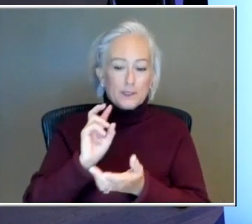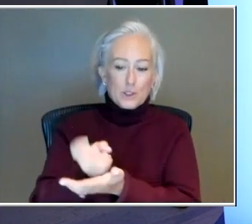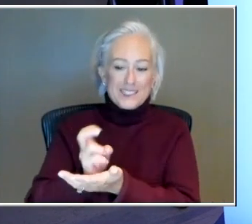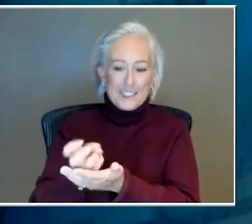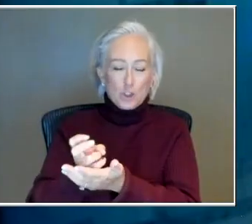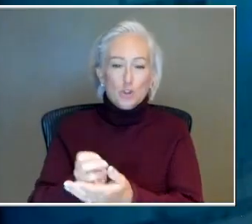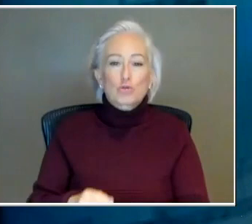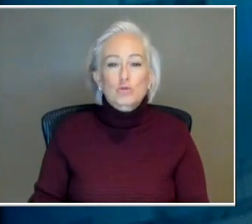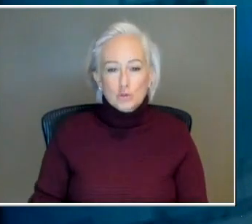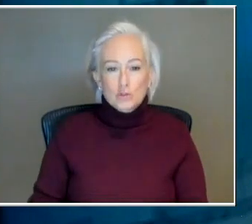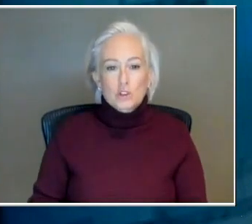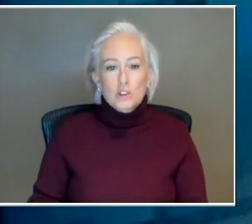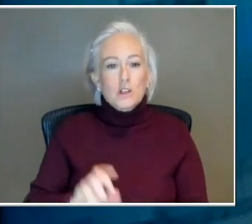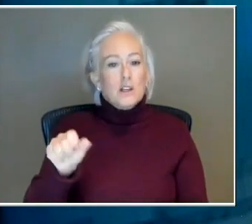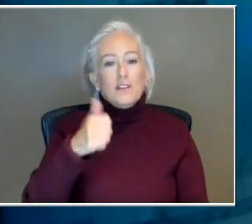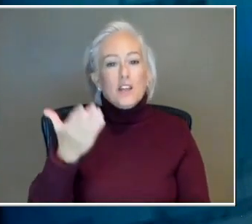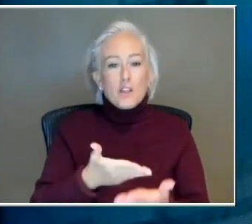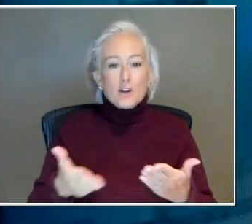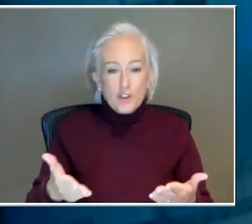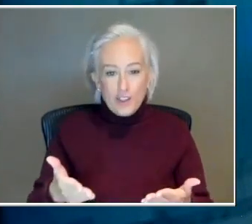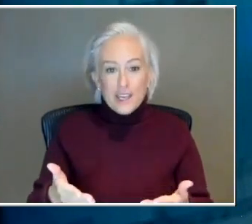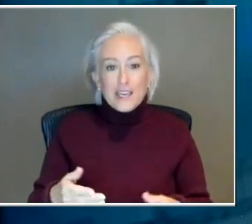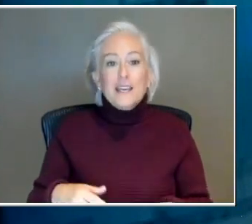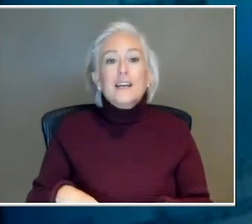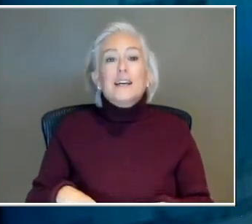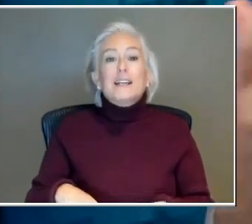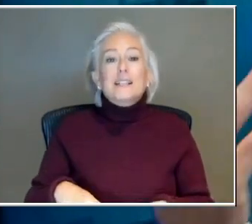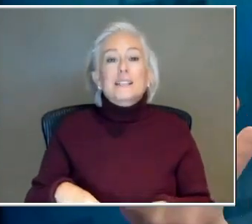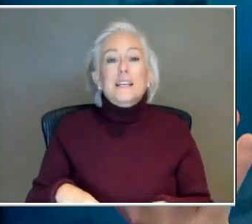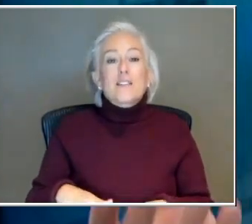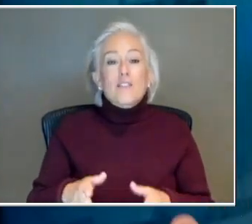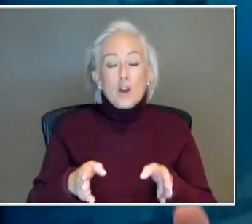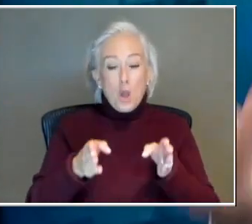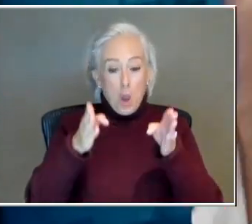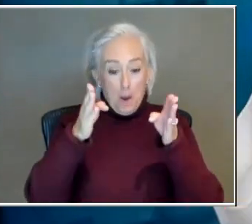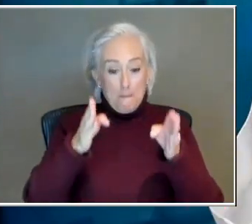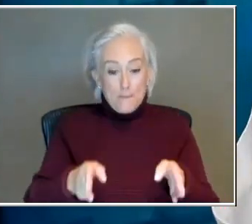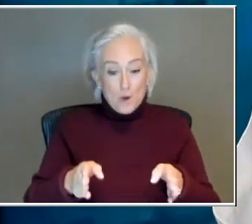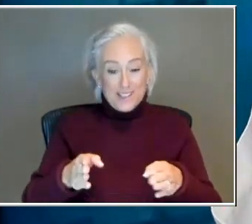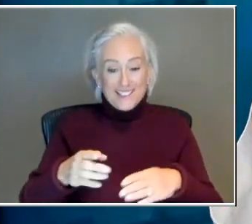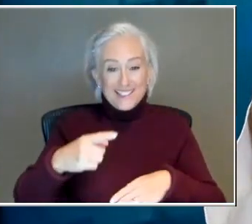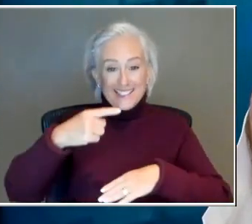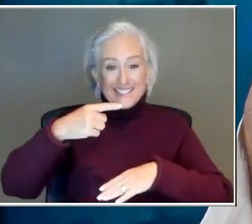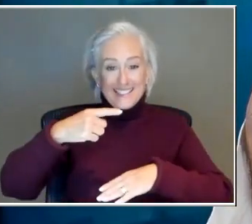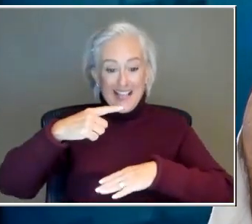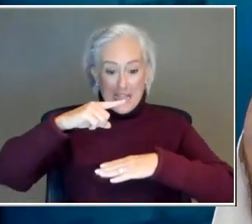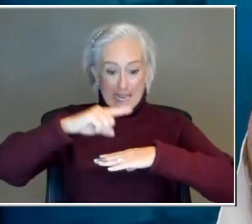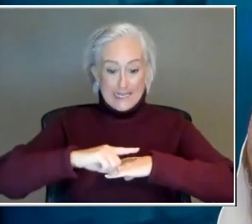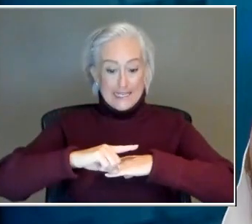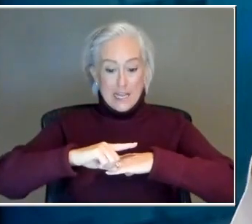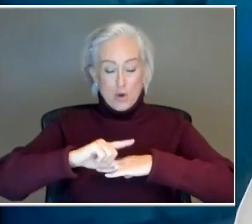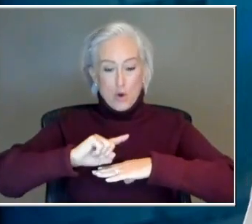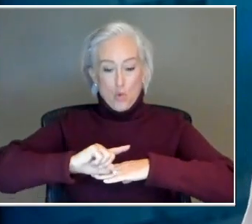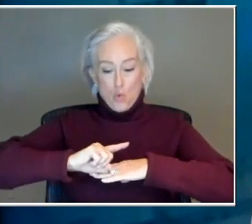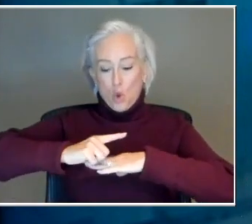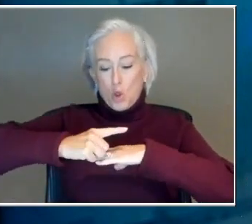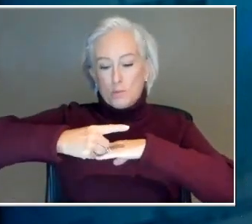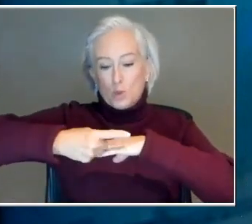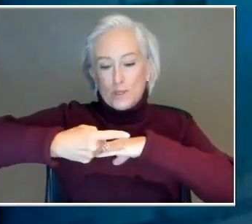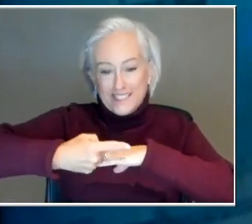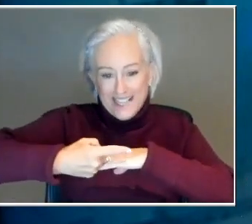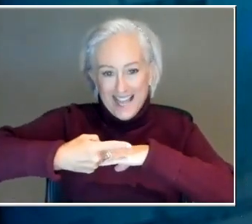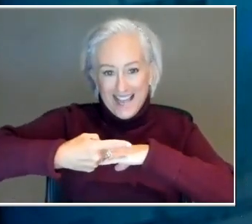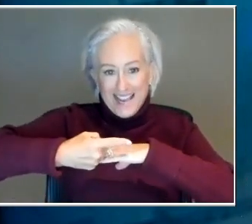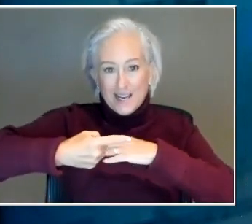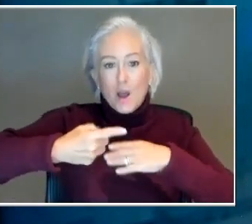the only other thing is really roll them on their side. That's so if there's any saliva that it goes out of their mouth instead of back into their breathing system or something